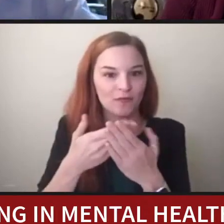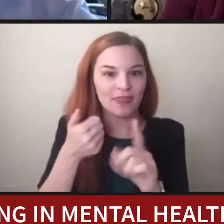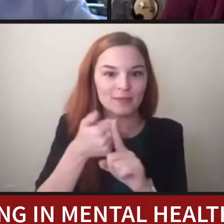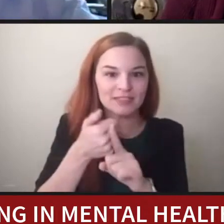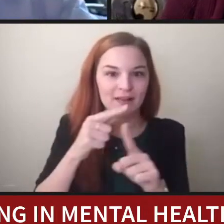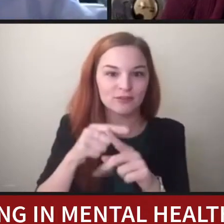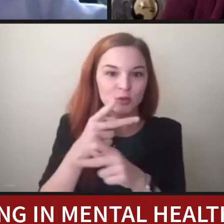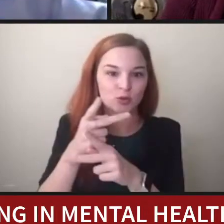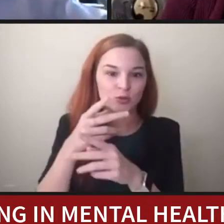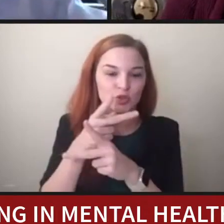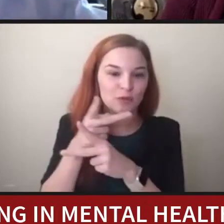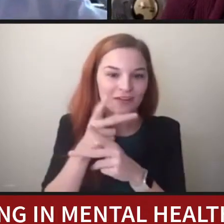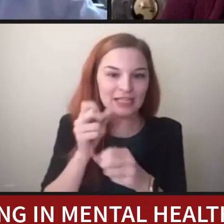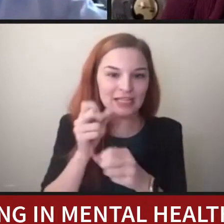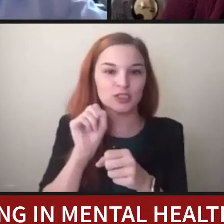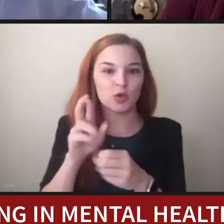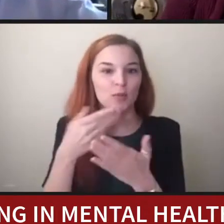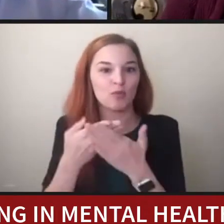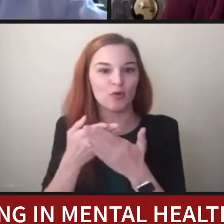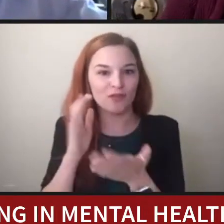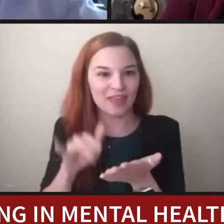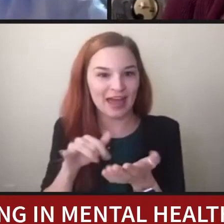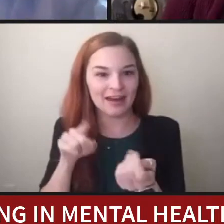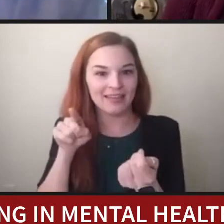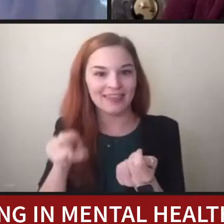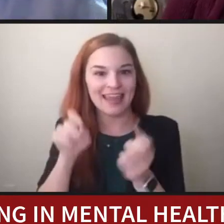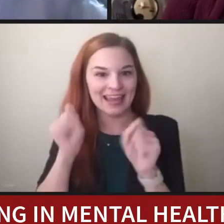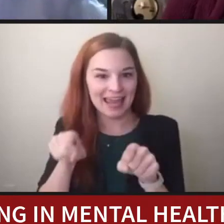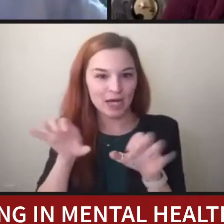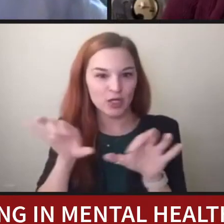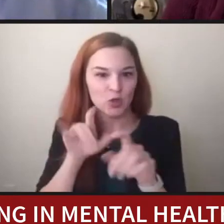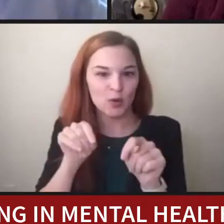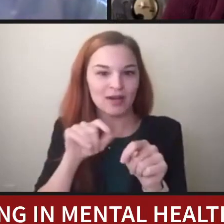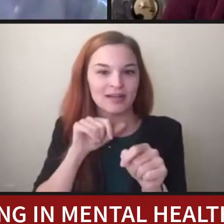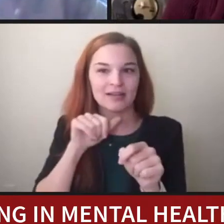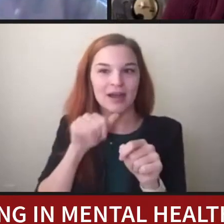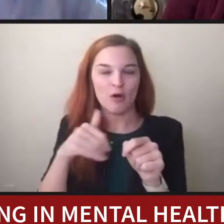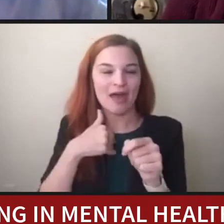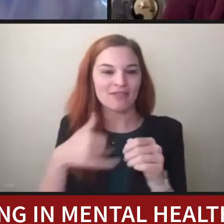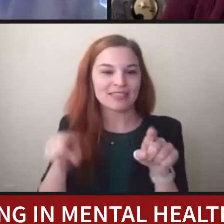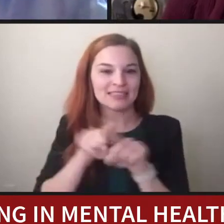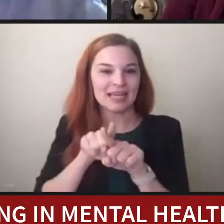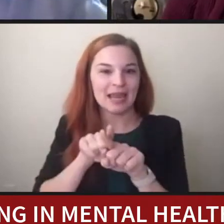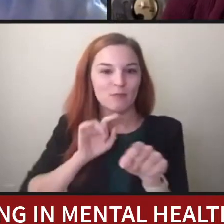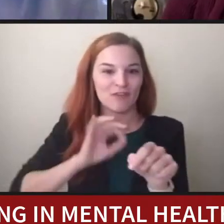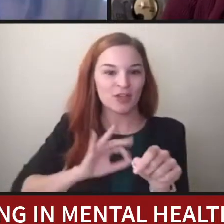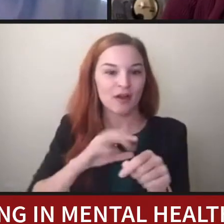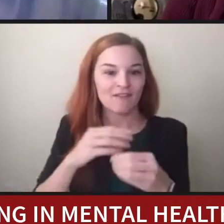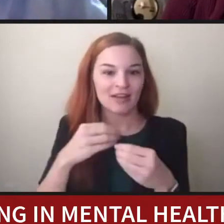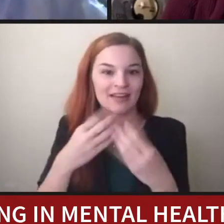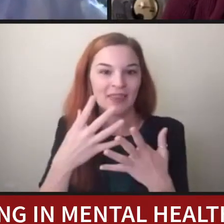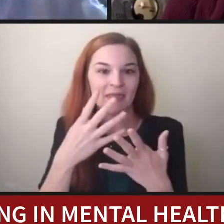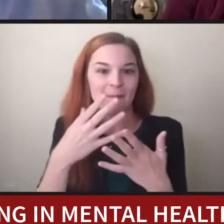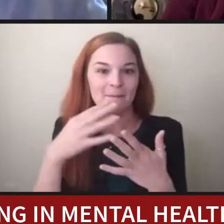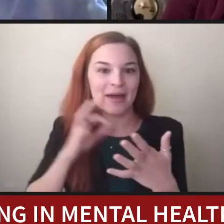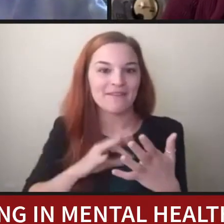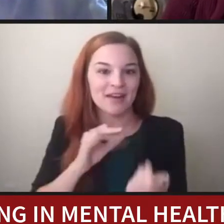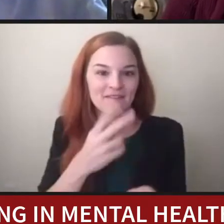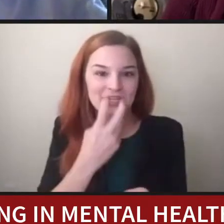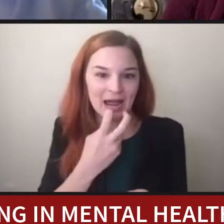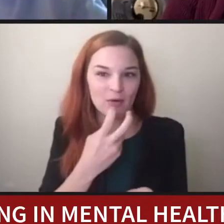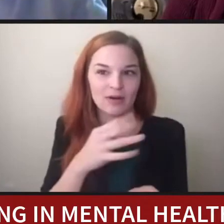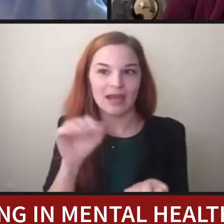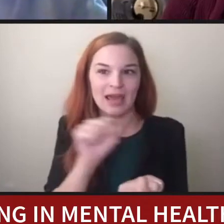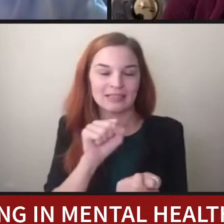extra load of needing to prove Yep. themselves to supervisors and to prove that they can do it. And they don't have the same